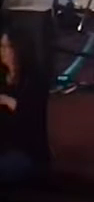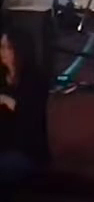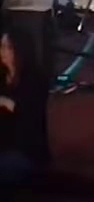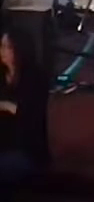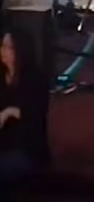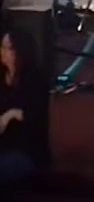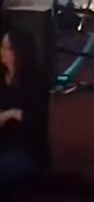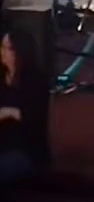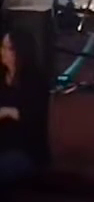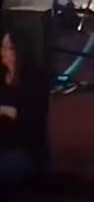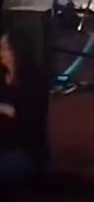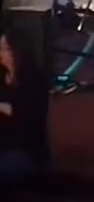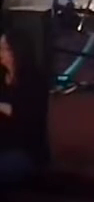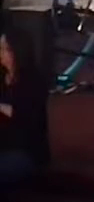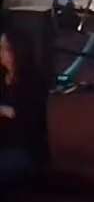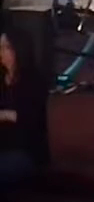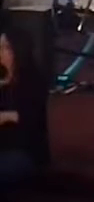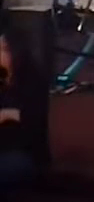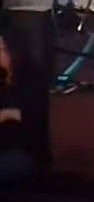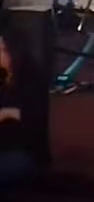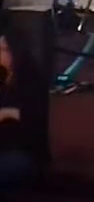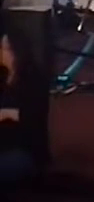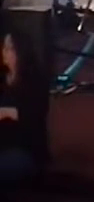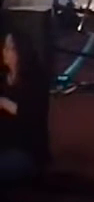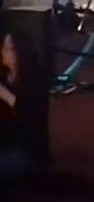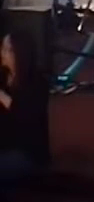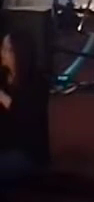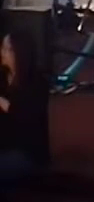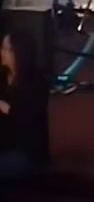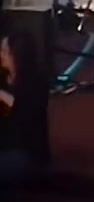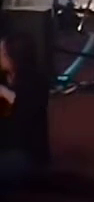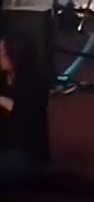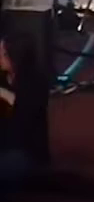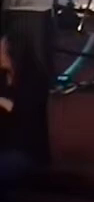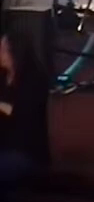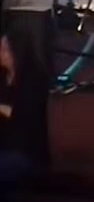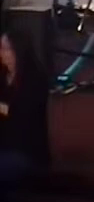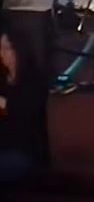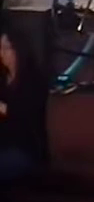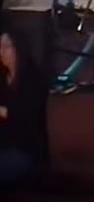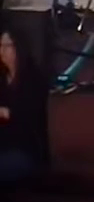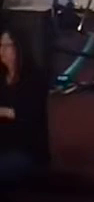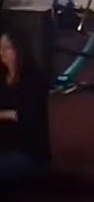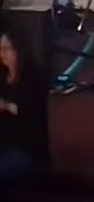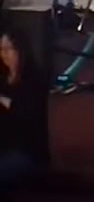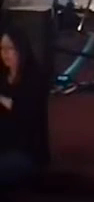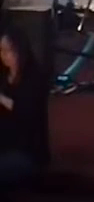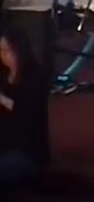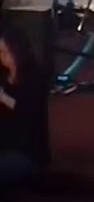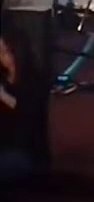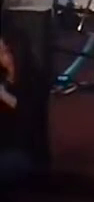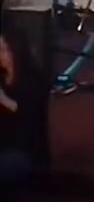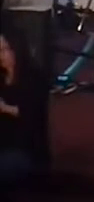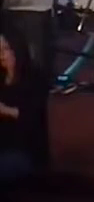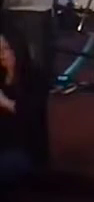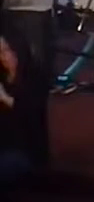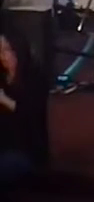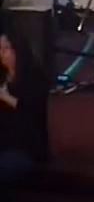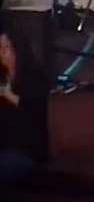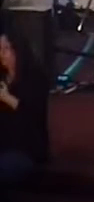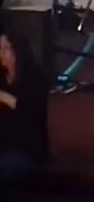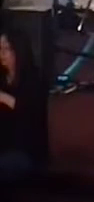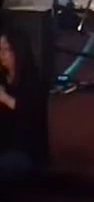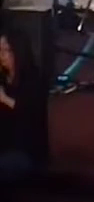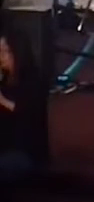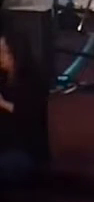evangelism, relational, trustworthy, dependable. I mean, these are a lot of things that we would want in a good leader. And you know what's